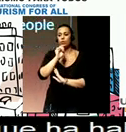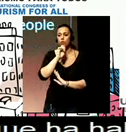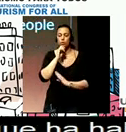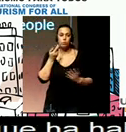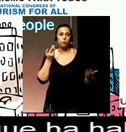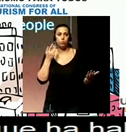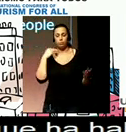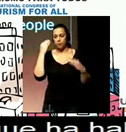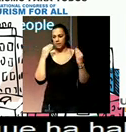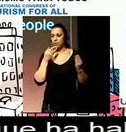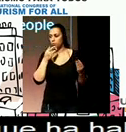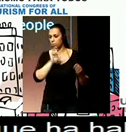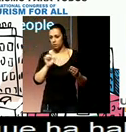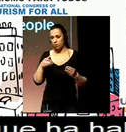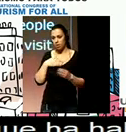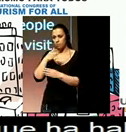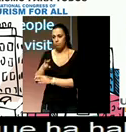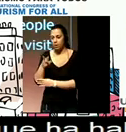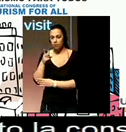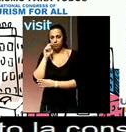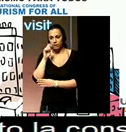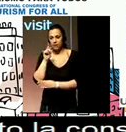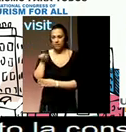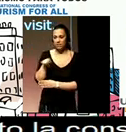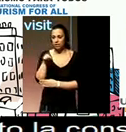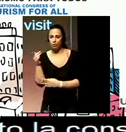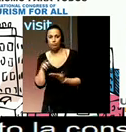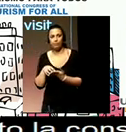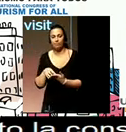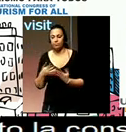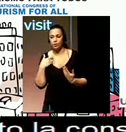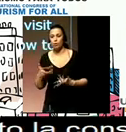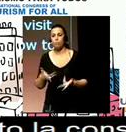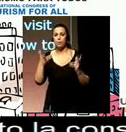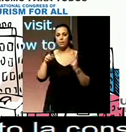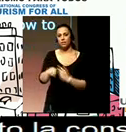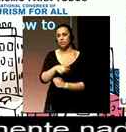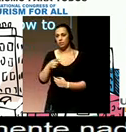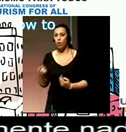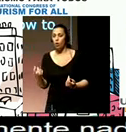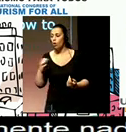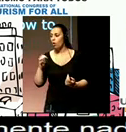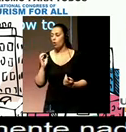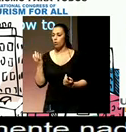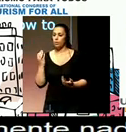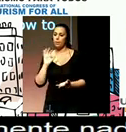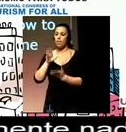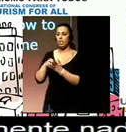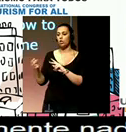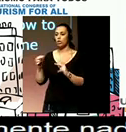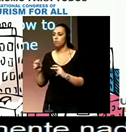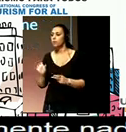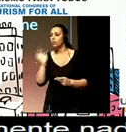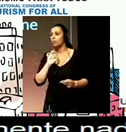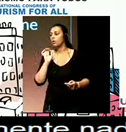just allow to be seen from an interpretive centre, or should one allow people to actually visit